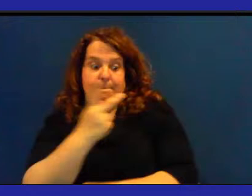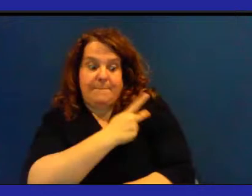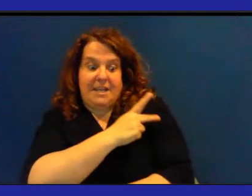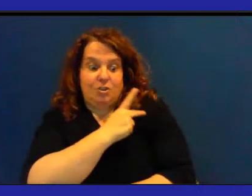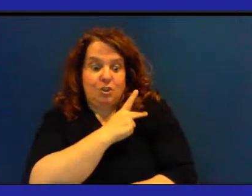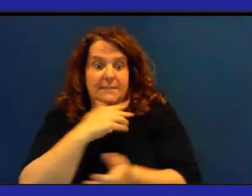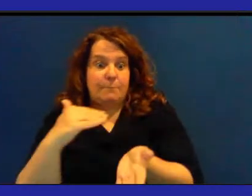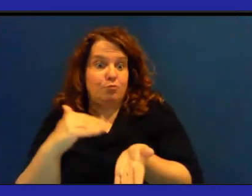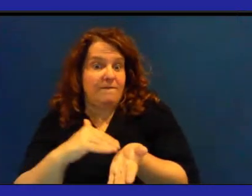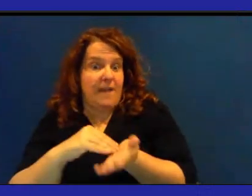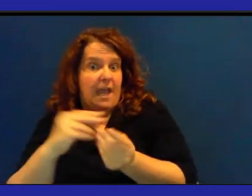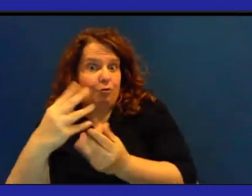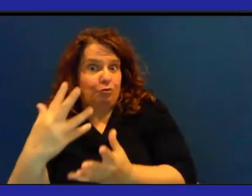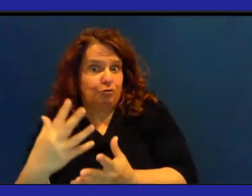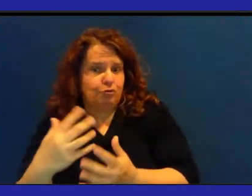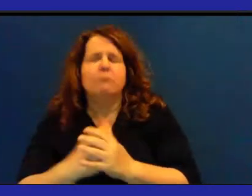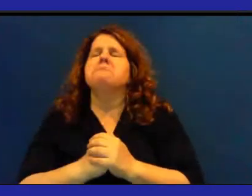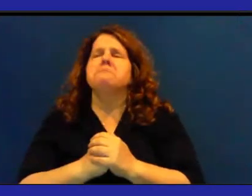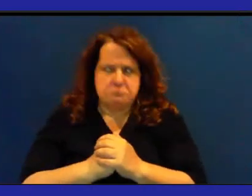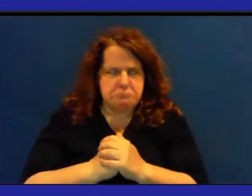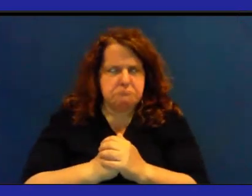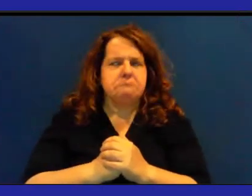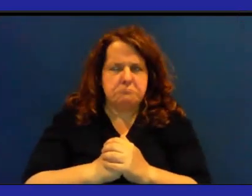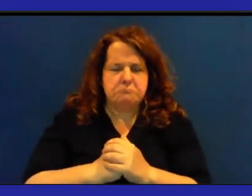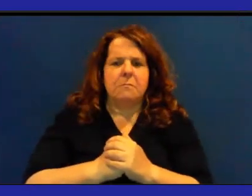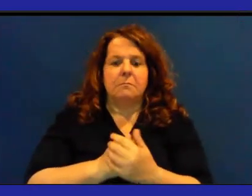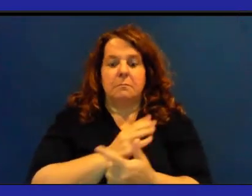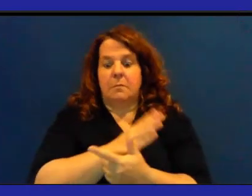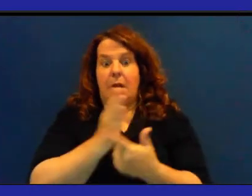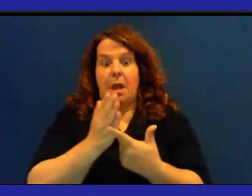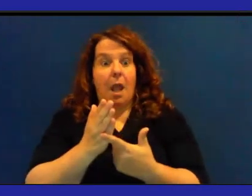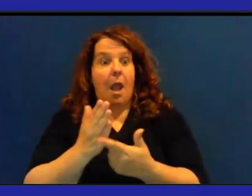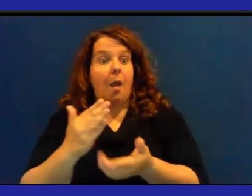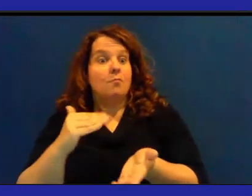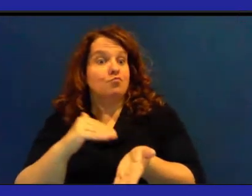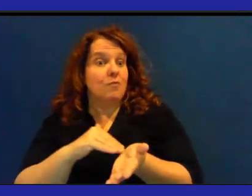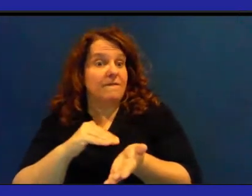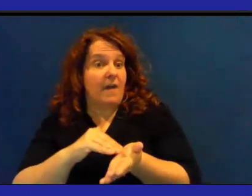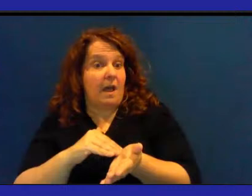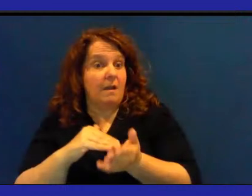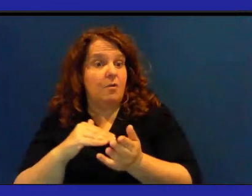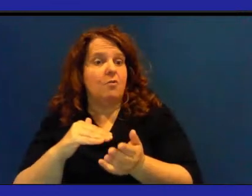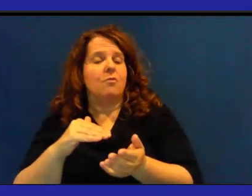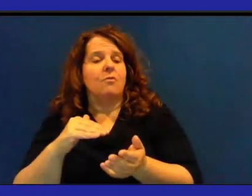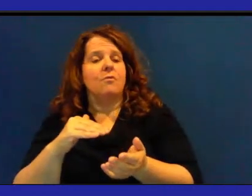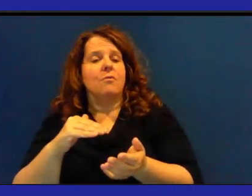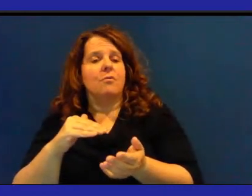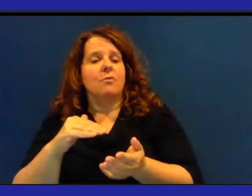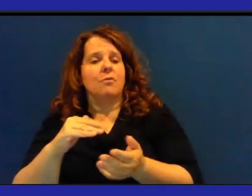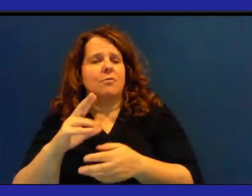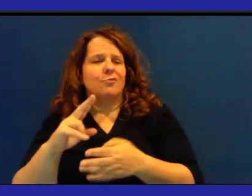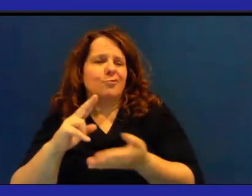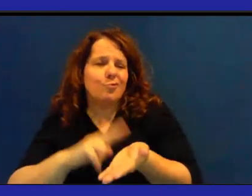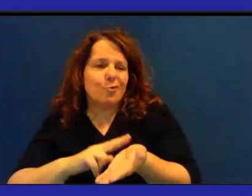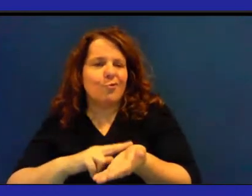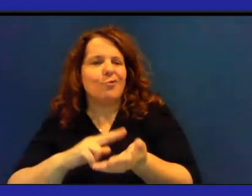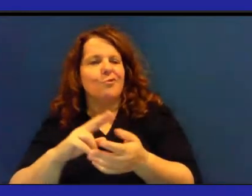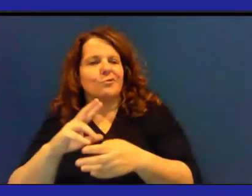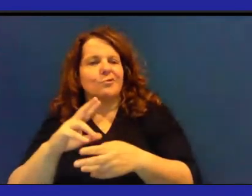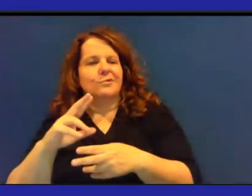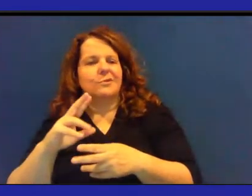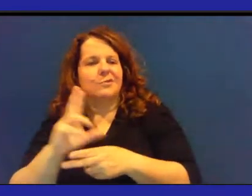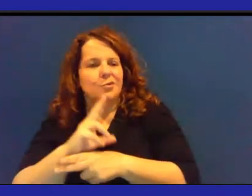think we have also looked at or thought about providers' use of Epic, right? Of standardized order sets or things like